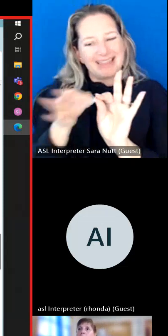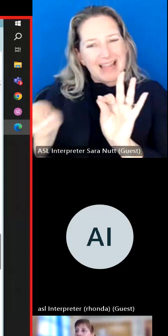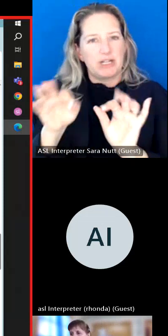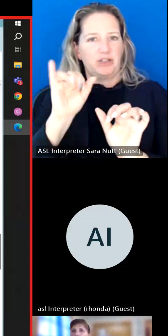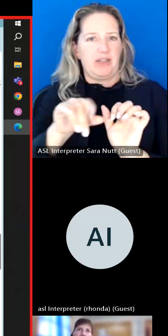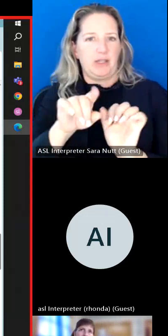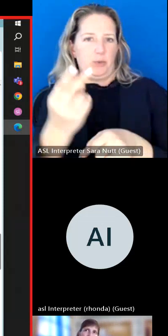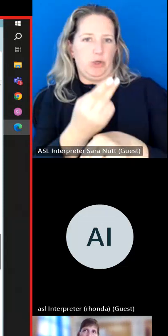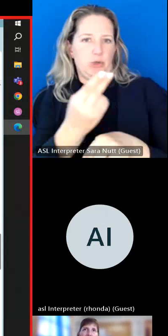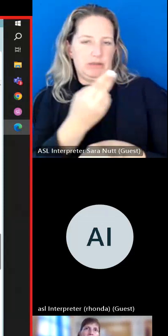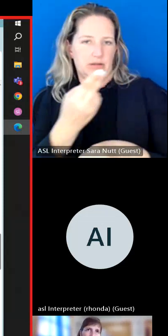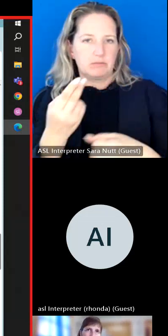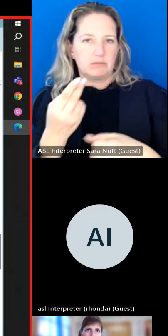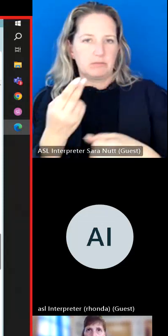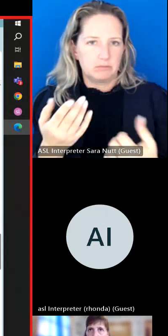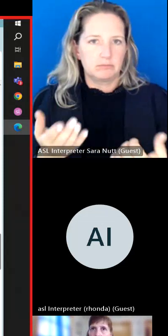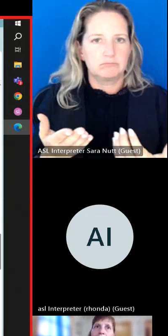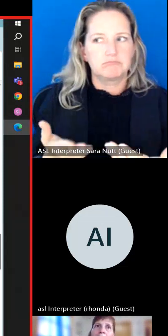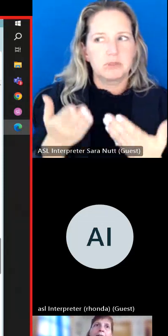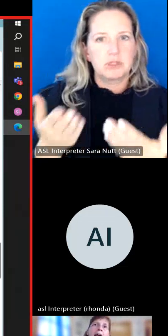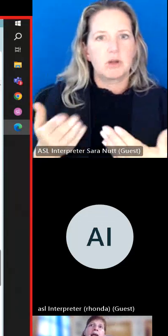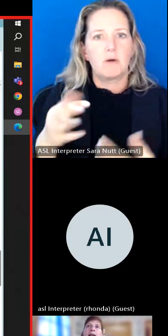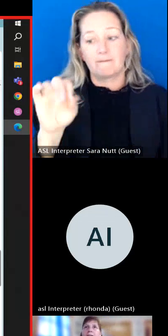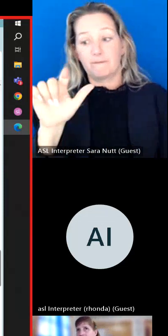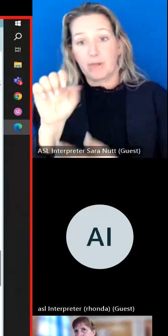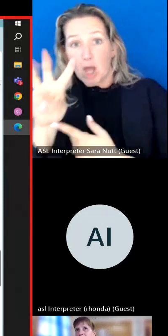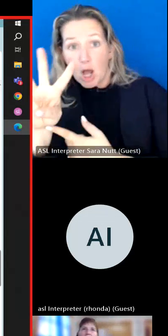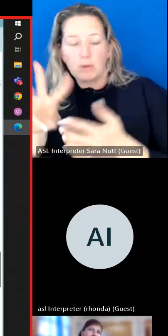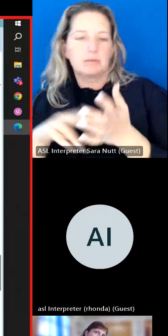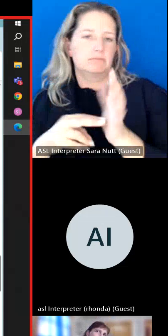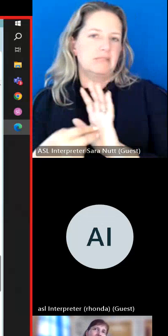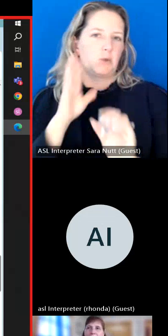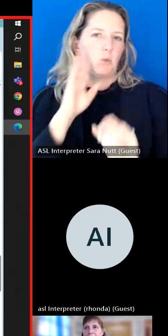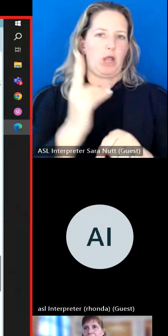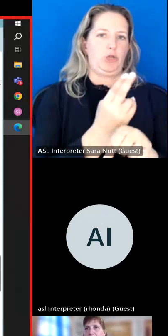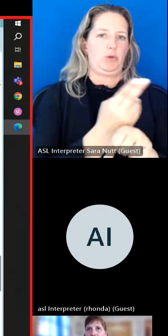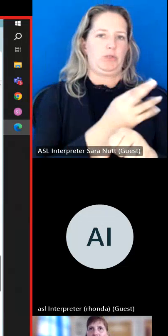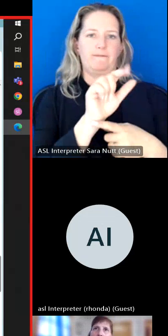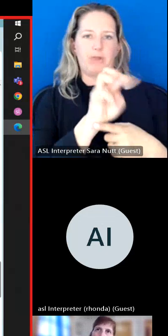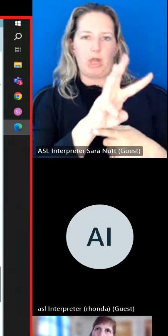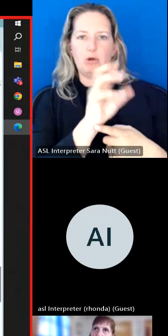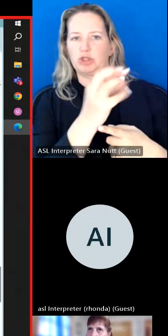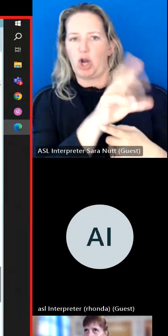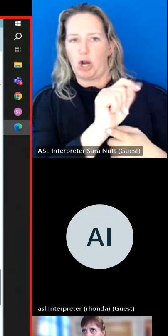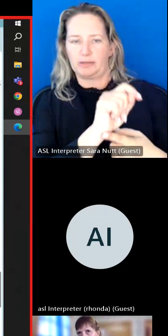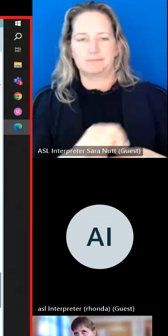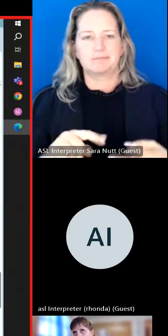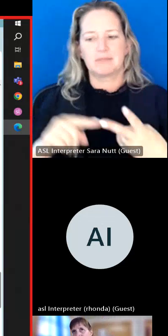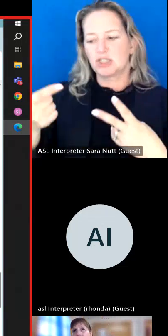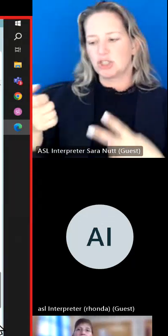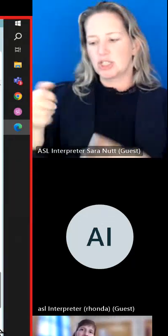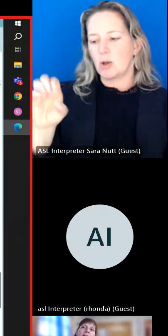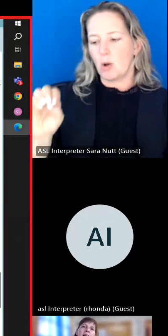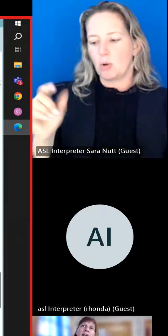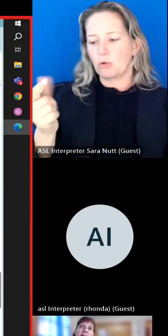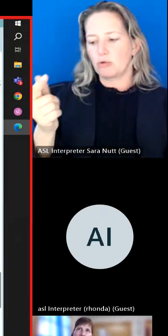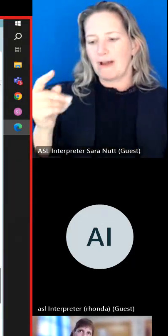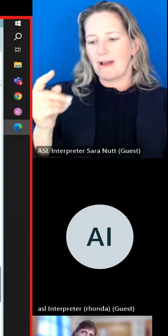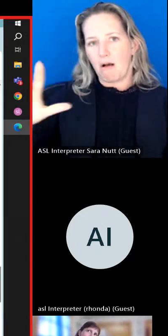map, flow suggests a flow chart. And I'd like a volunteer to help me do this